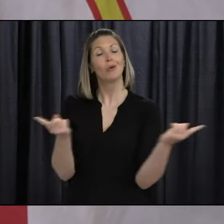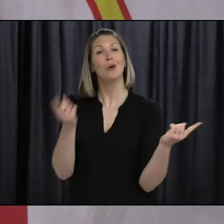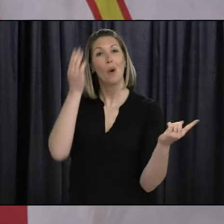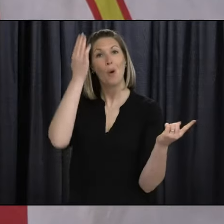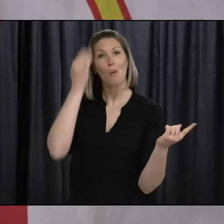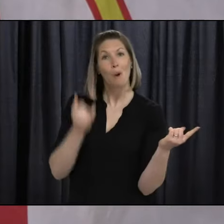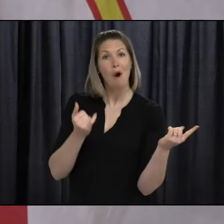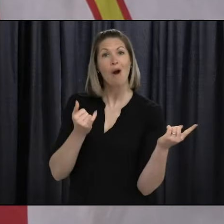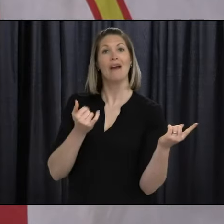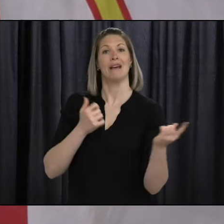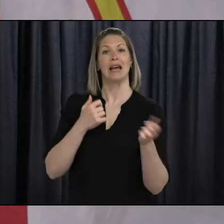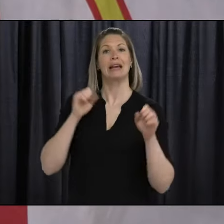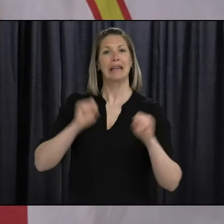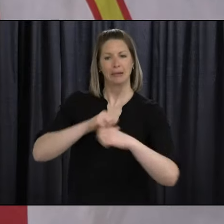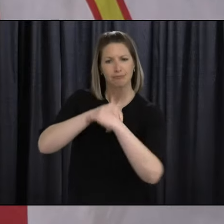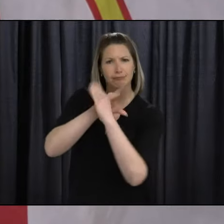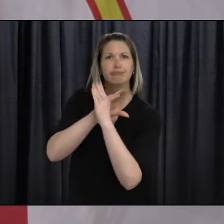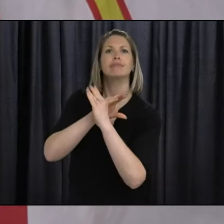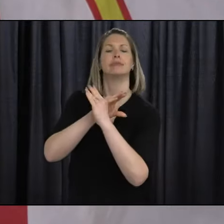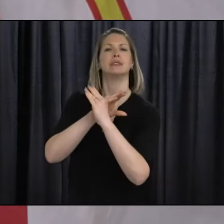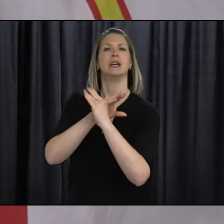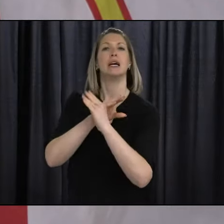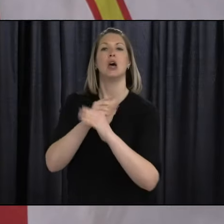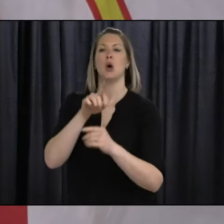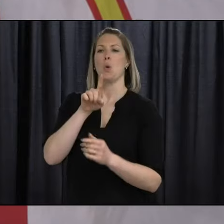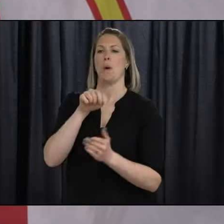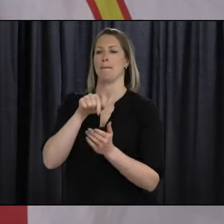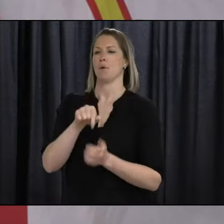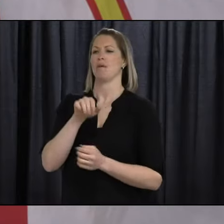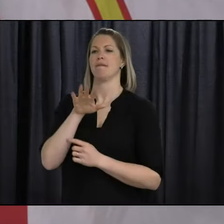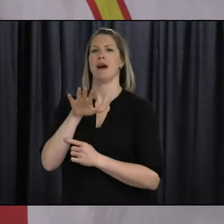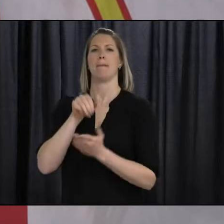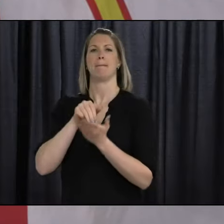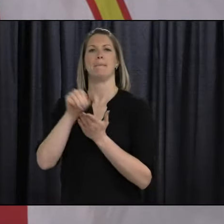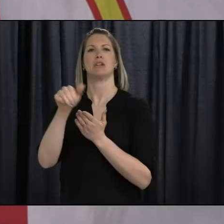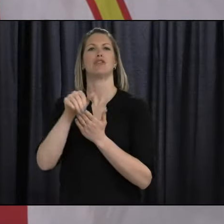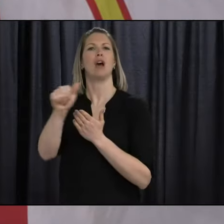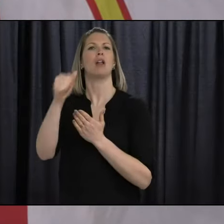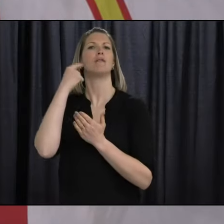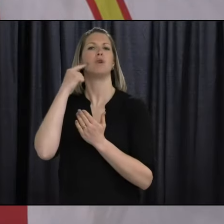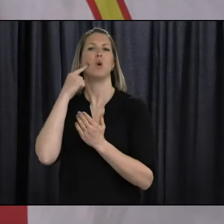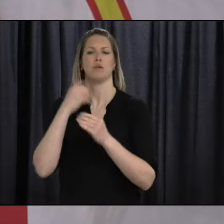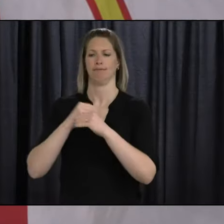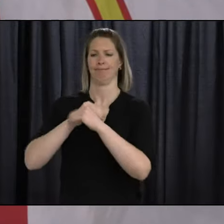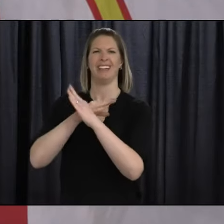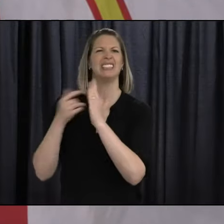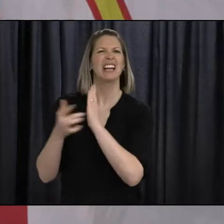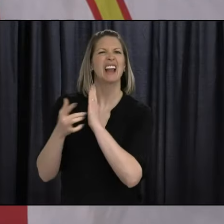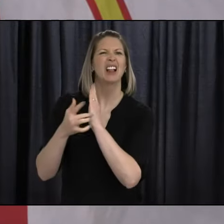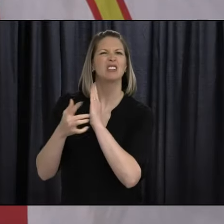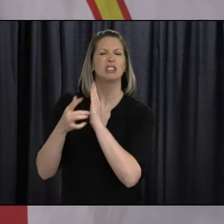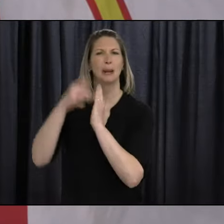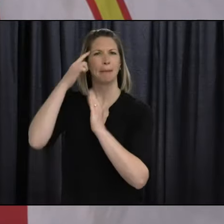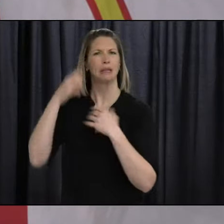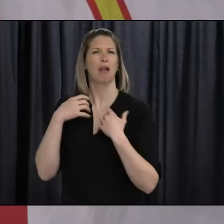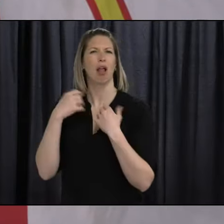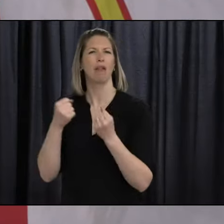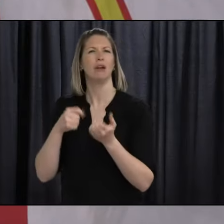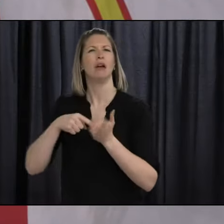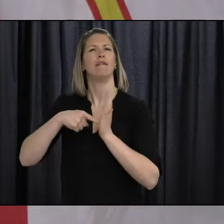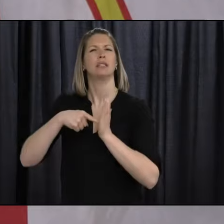nearly $1.5 million into e-mental health services. So this can range anywhere from a self-help option